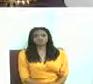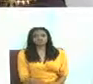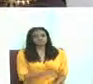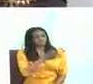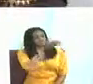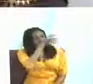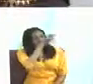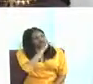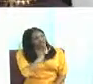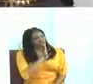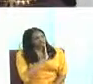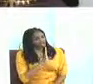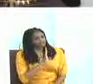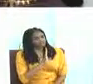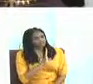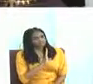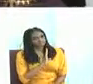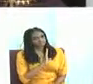God,